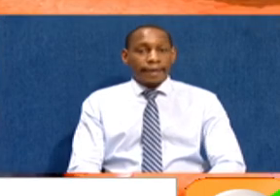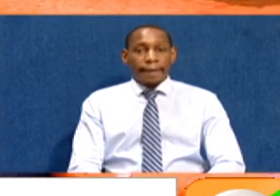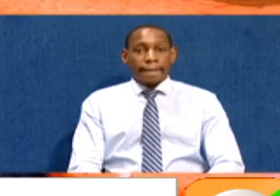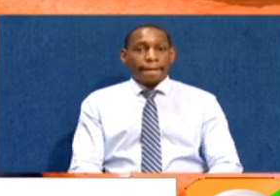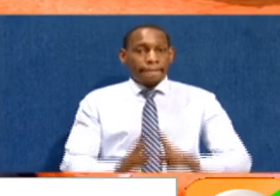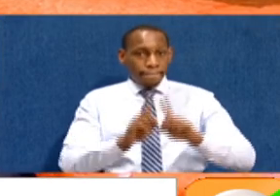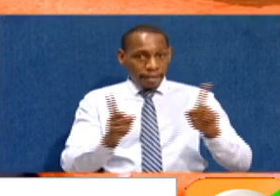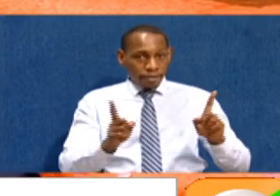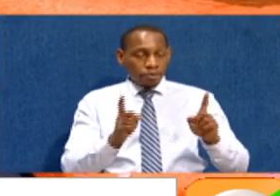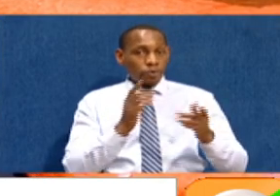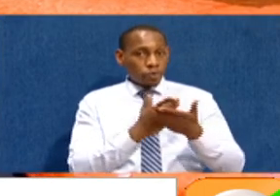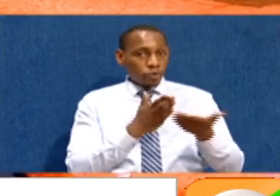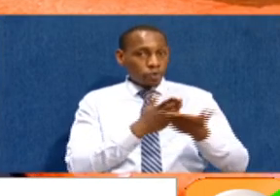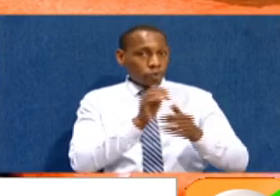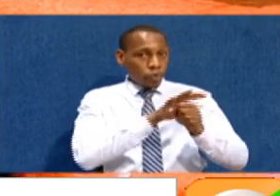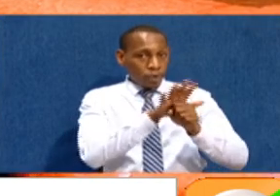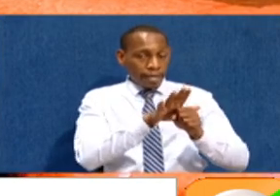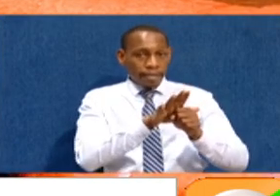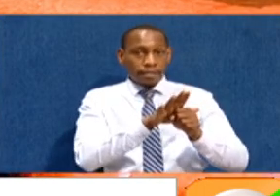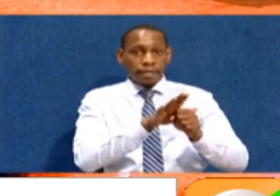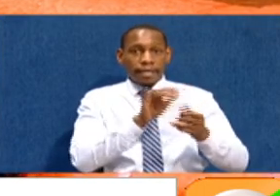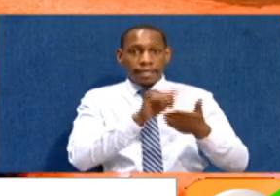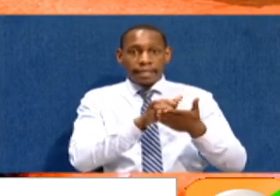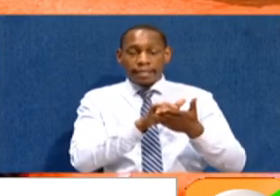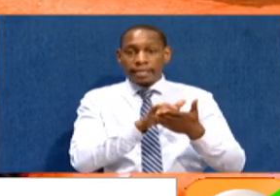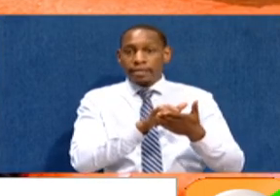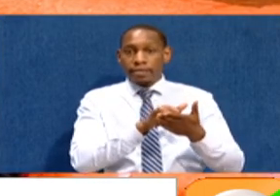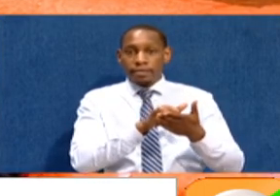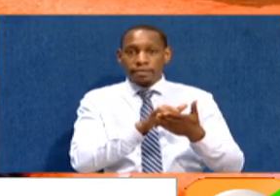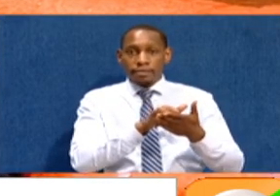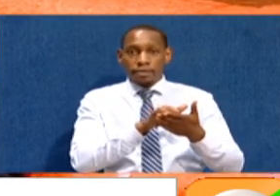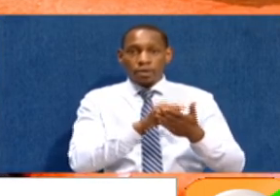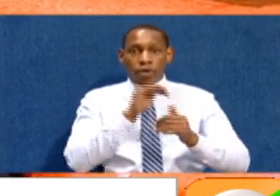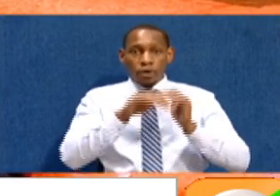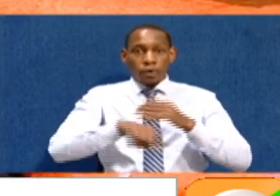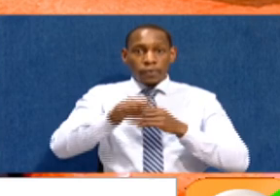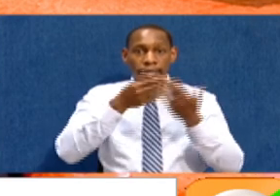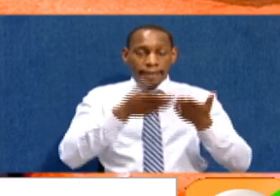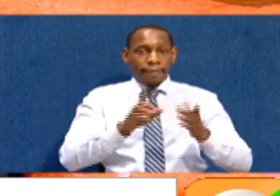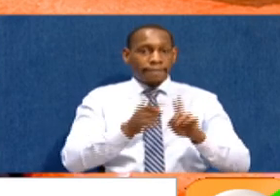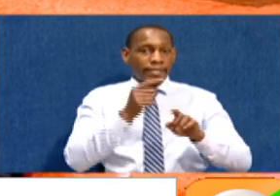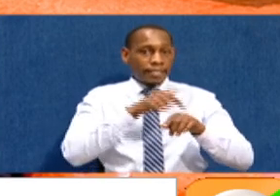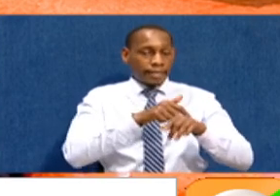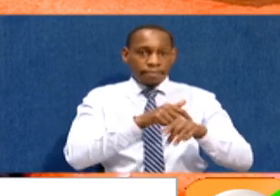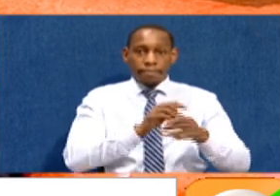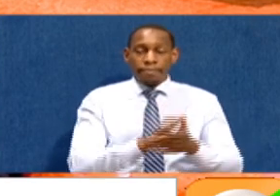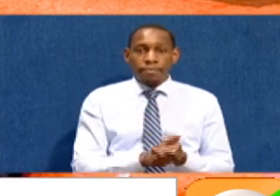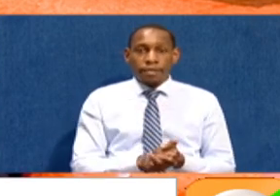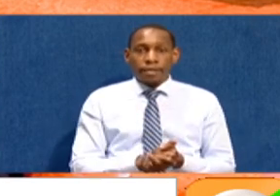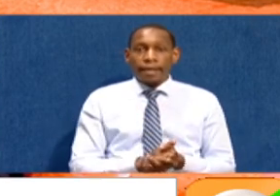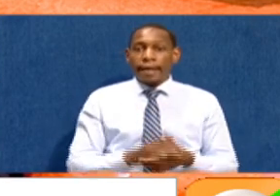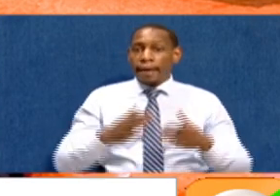But thanks to COVID-19, all the same, that it levelized us, and all of us were here for the first time. Mm. There are people who have been